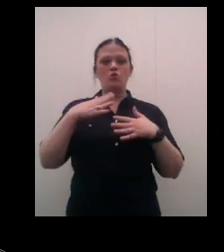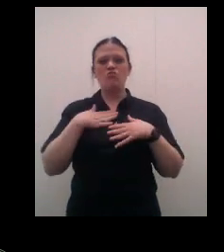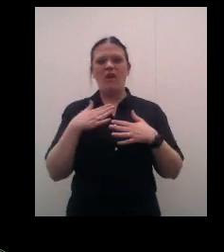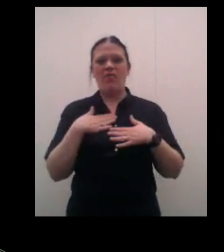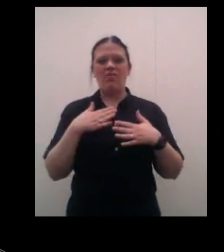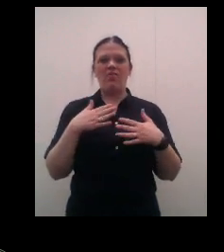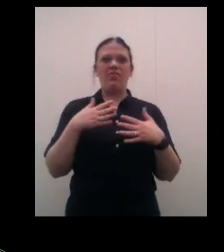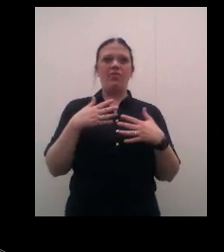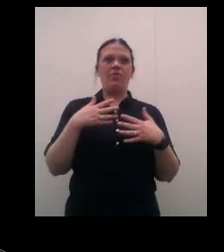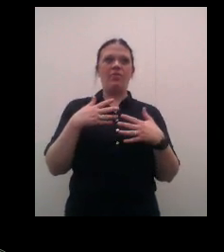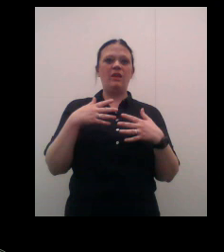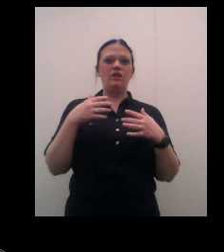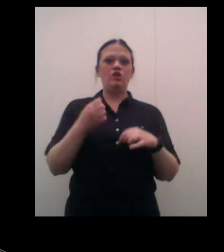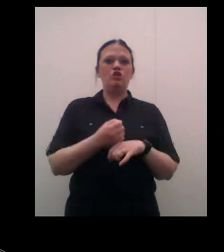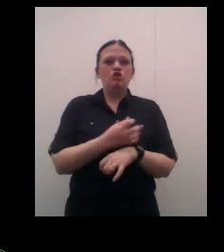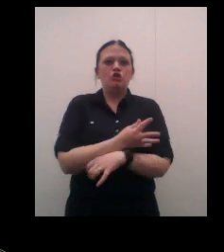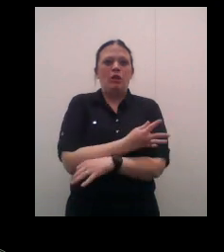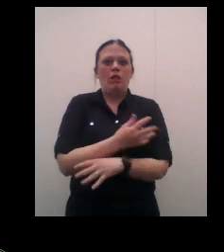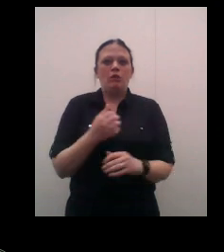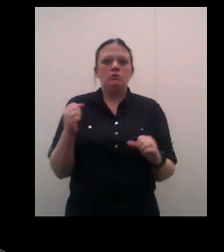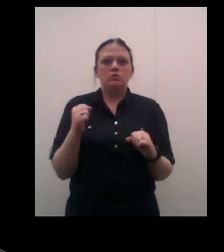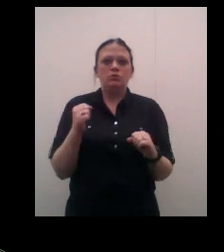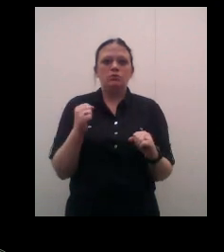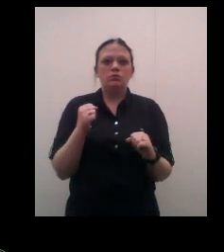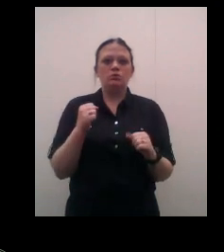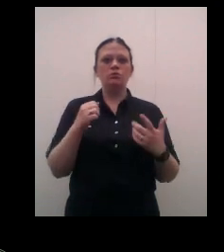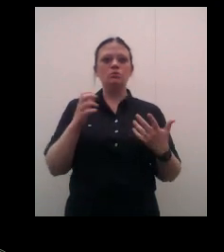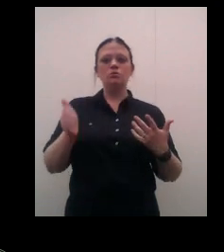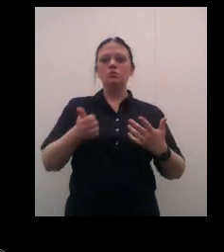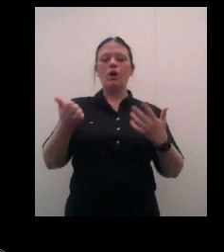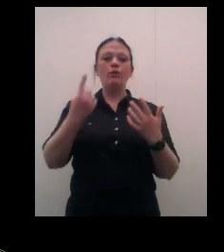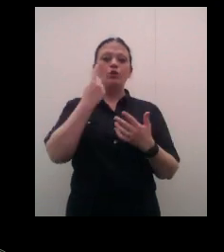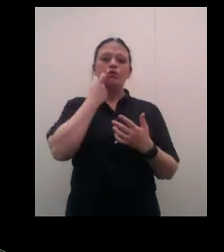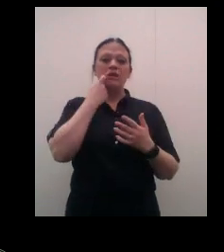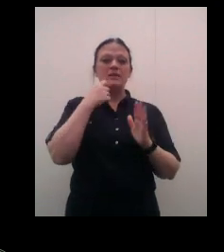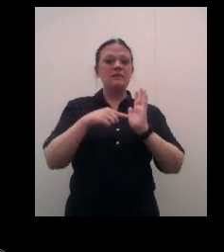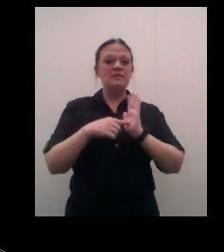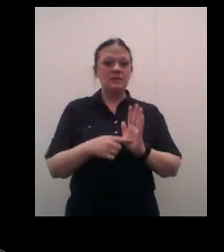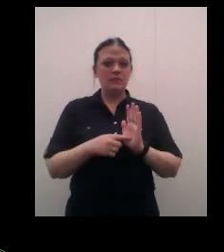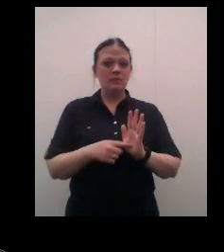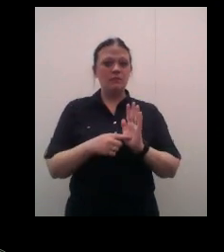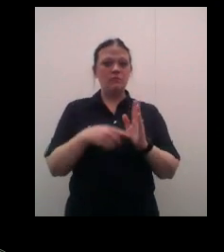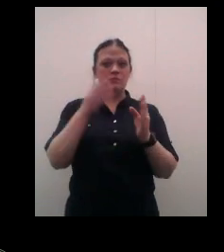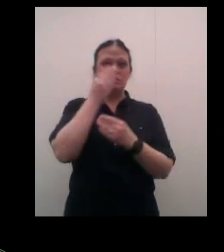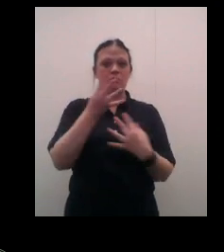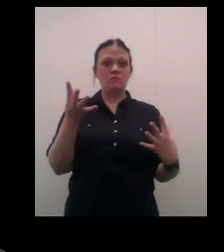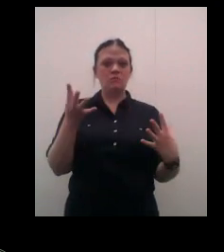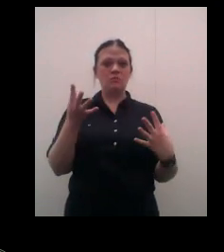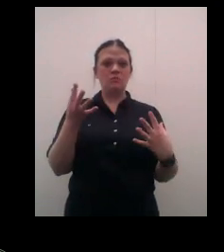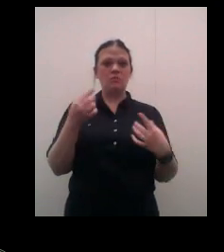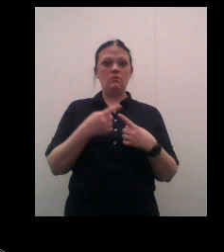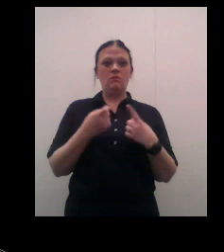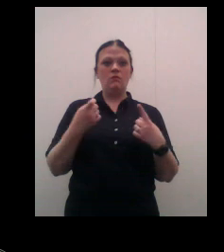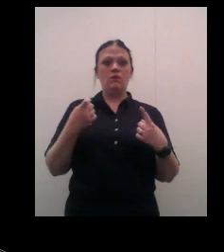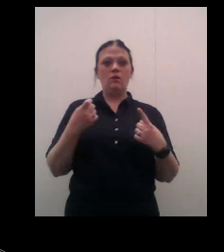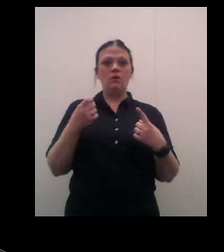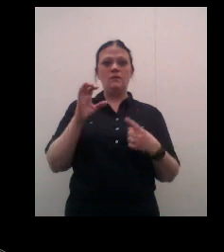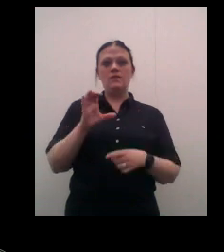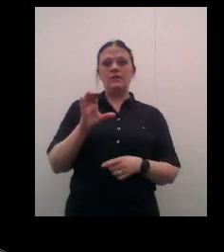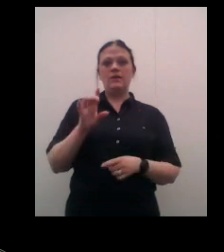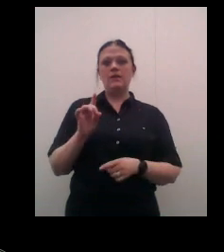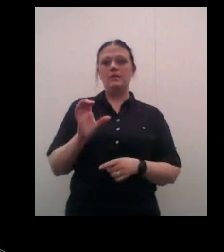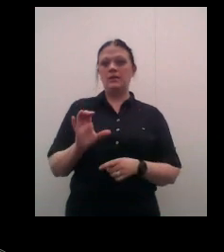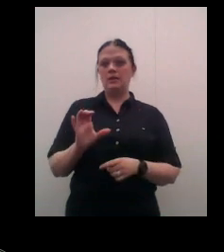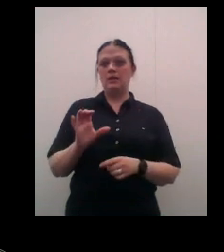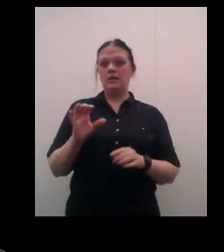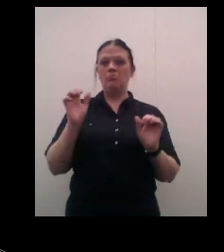breath, also chills, some other recent symptoms that have been put out there by the CDC